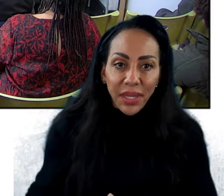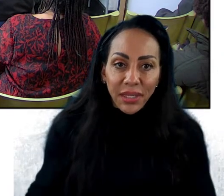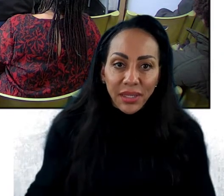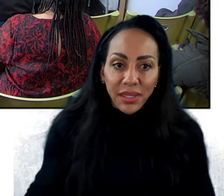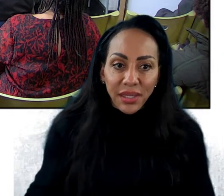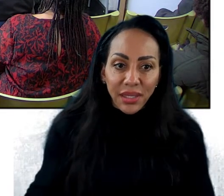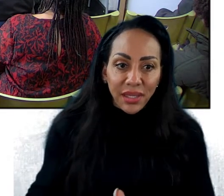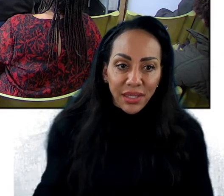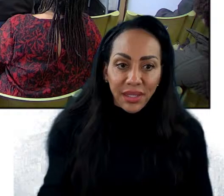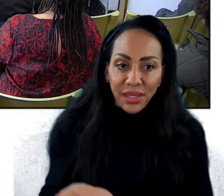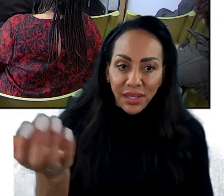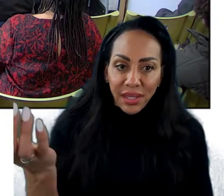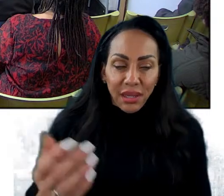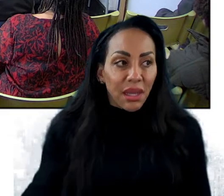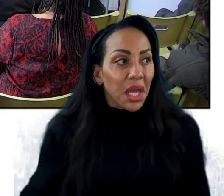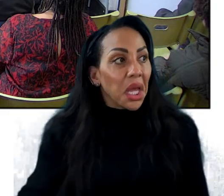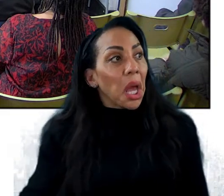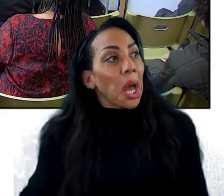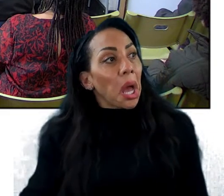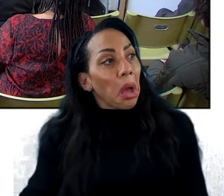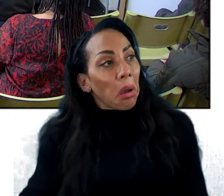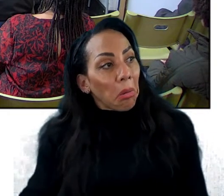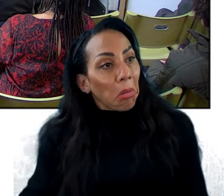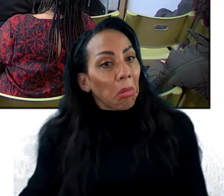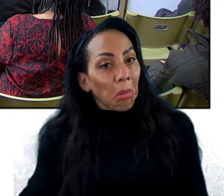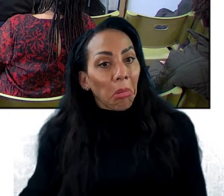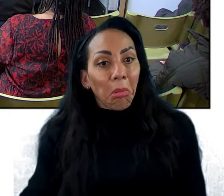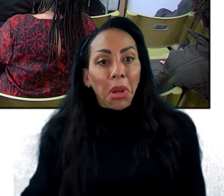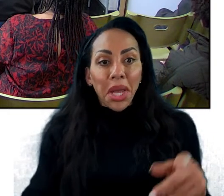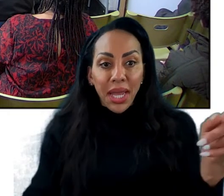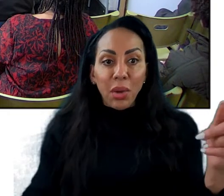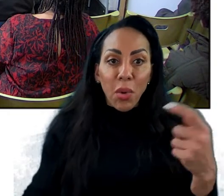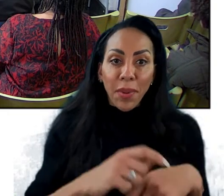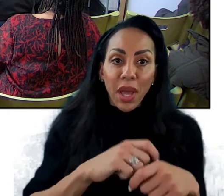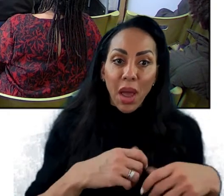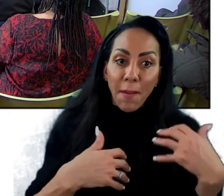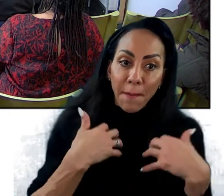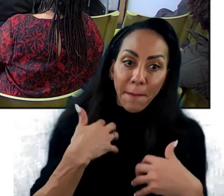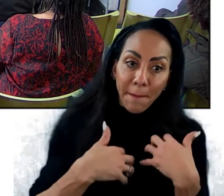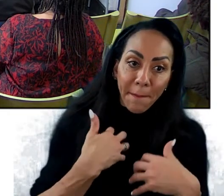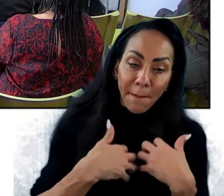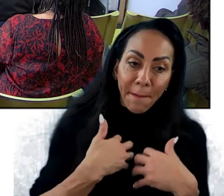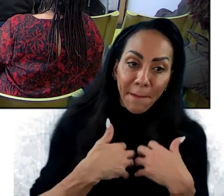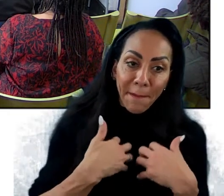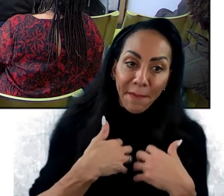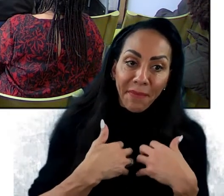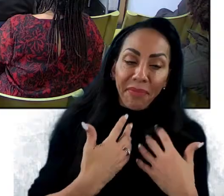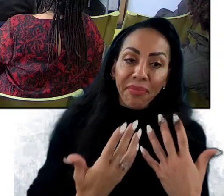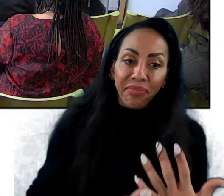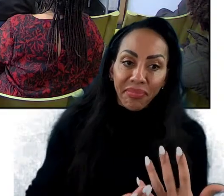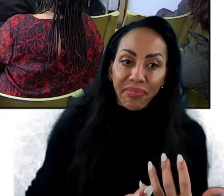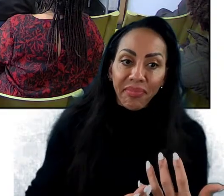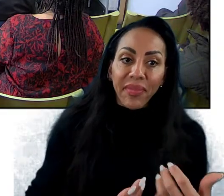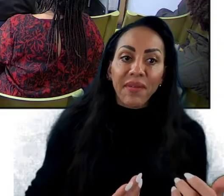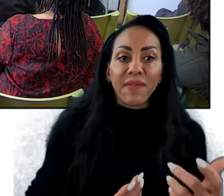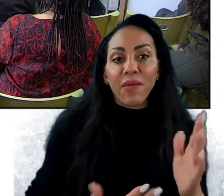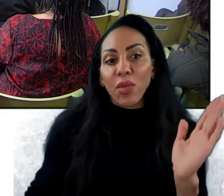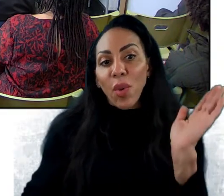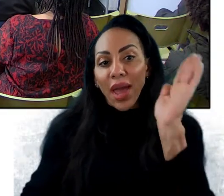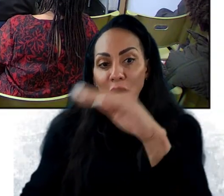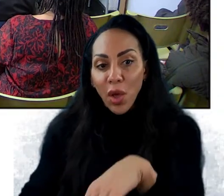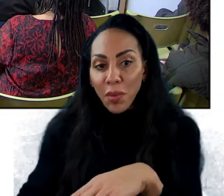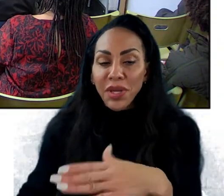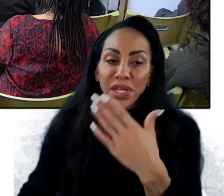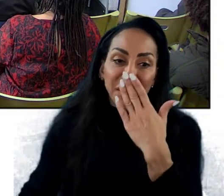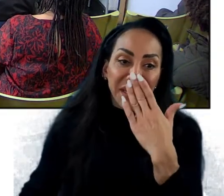for making this, because this will keep him entertained on the way home in the car." So there's I guess there's it kind of appeals to different people, different personas,